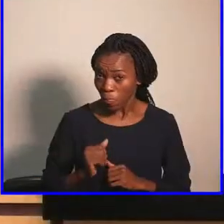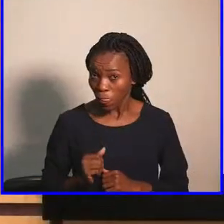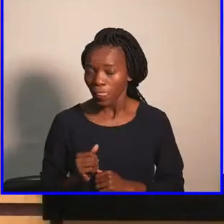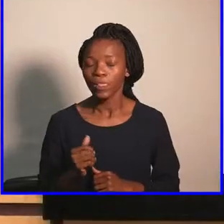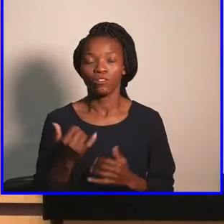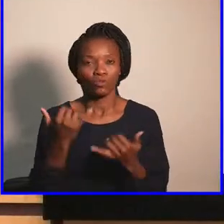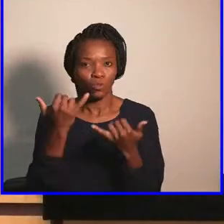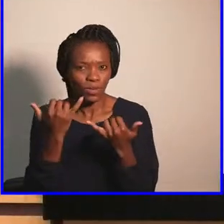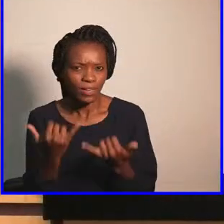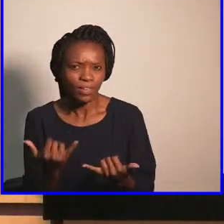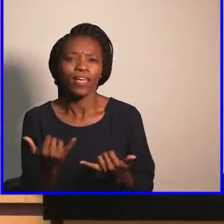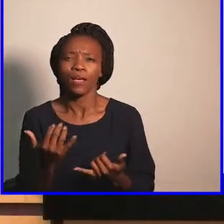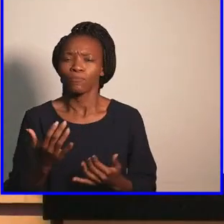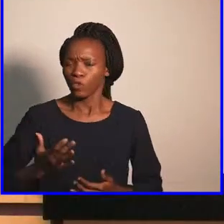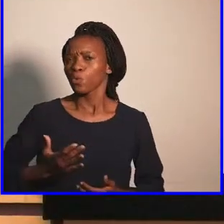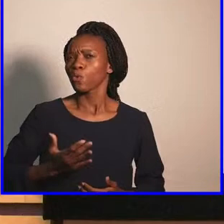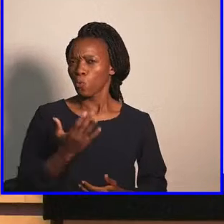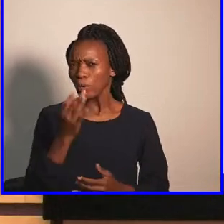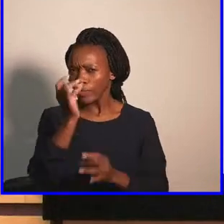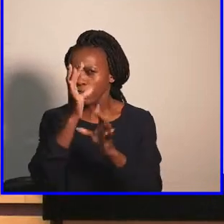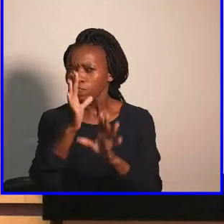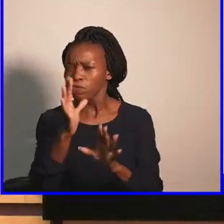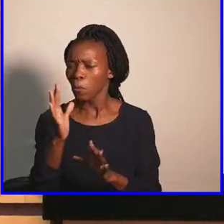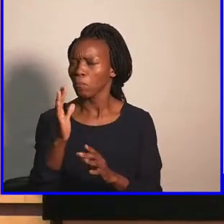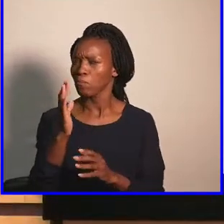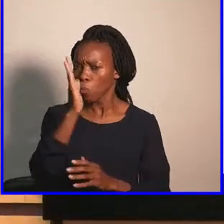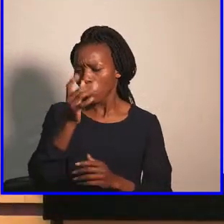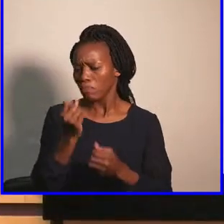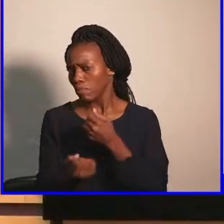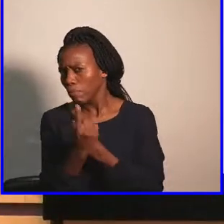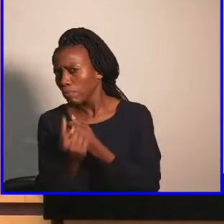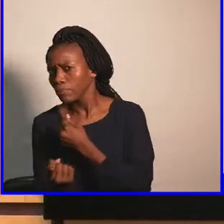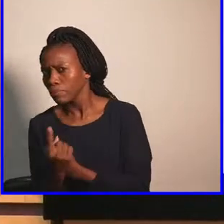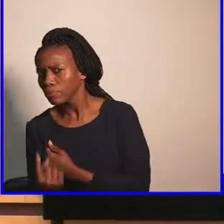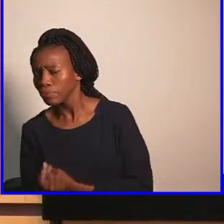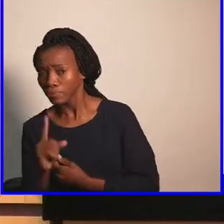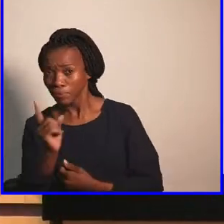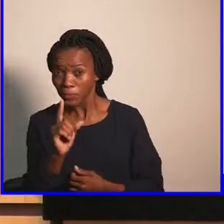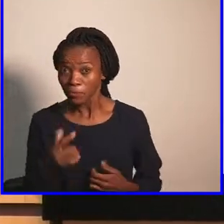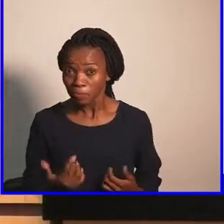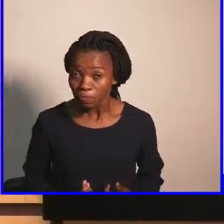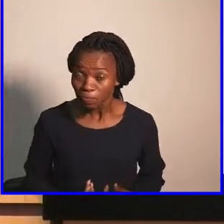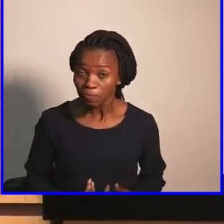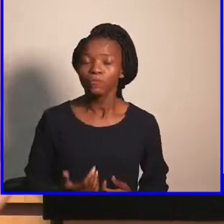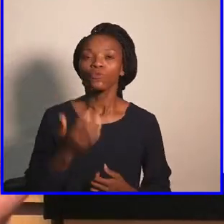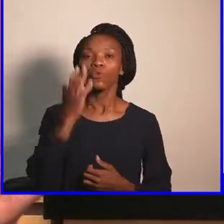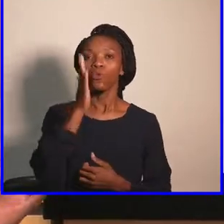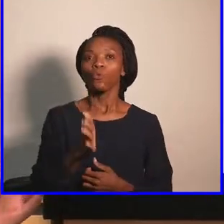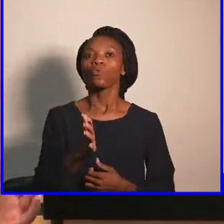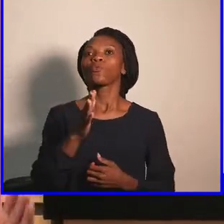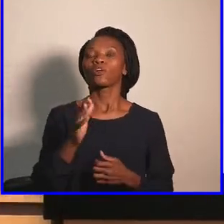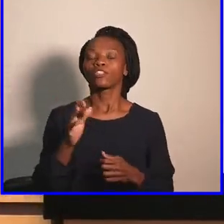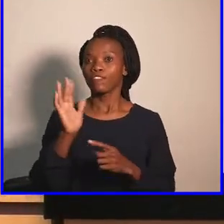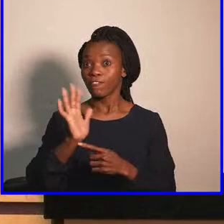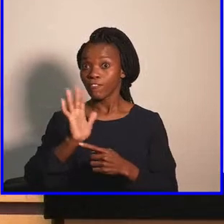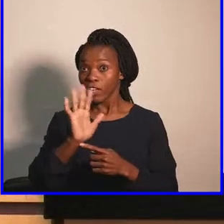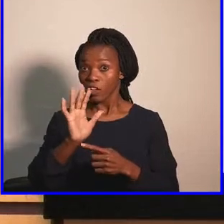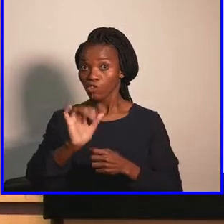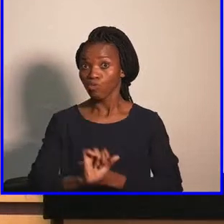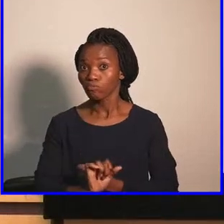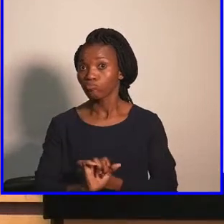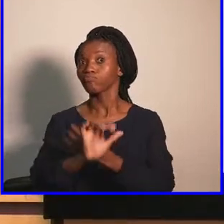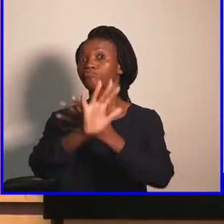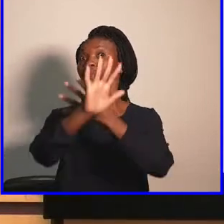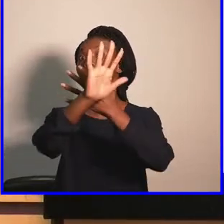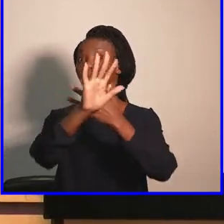Know what to expect. So what we're going to be doing is the following. So we're going to stream a video for you